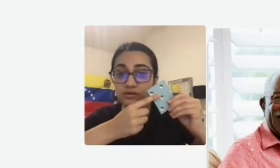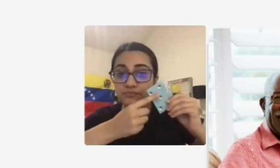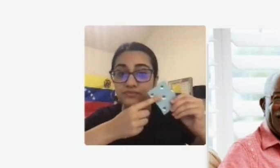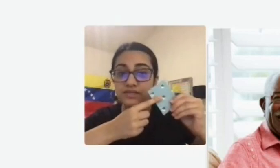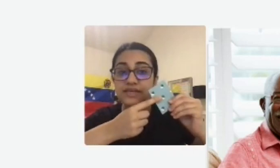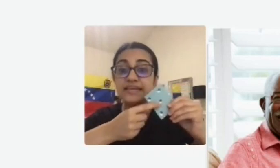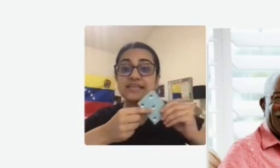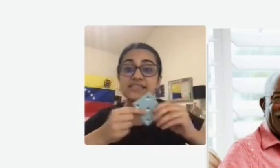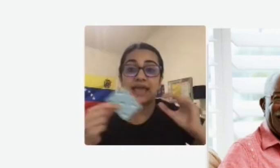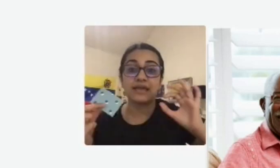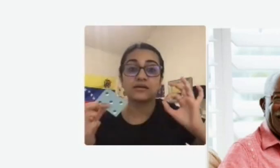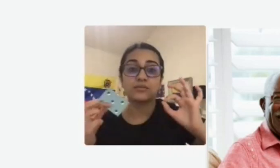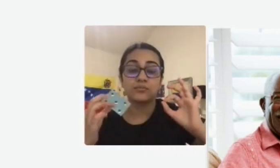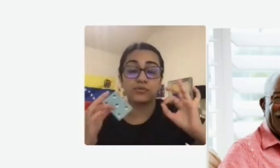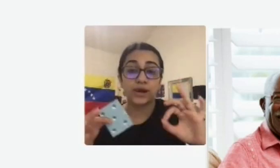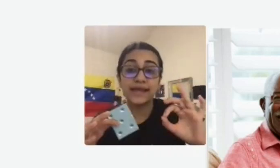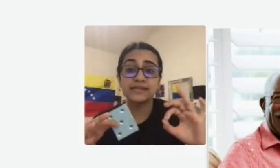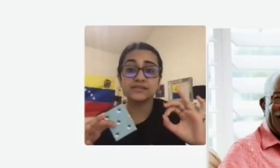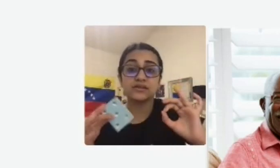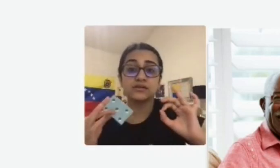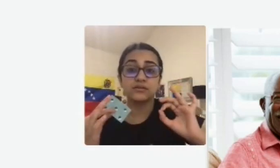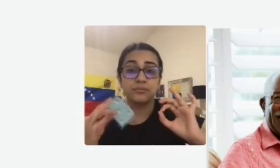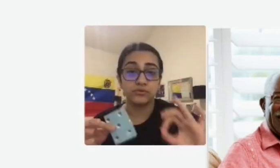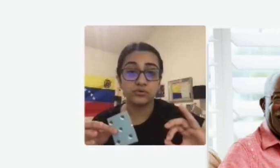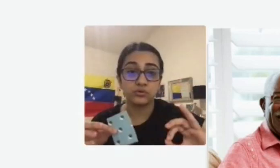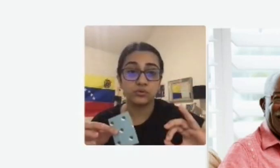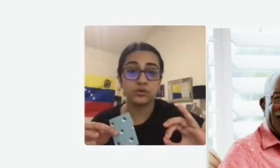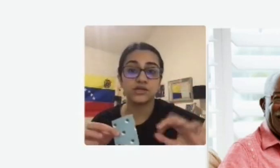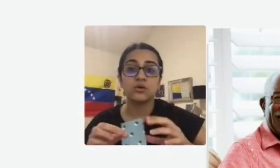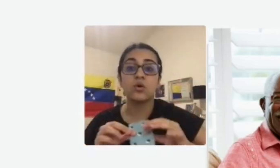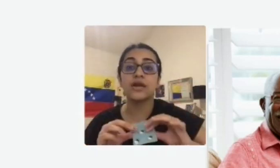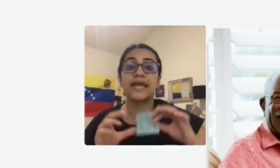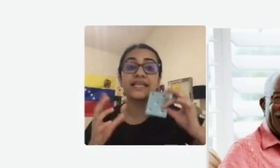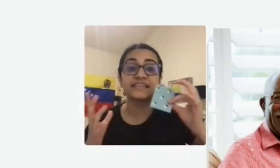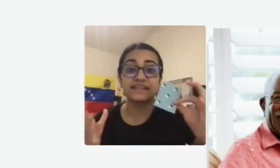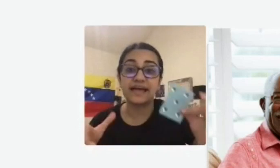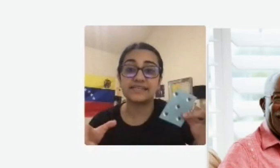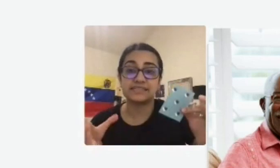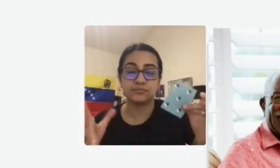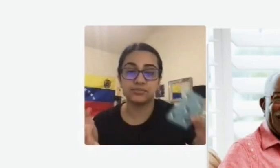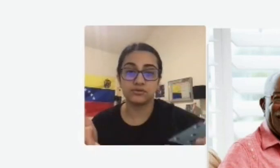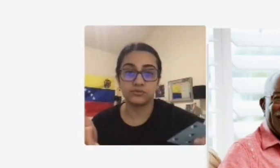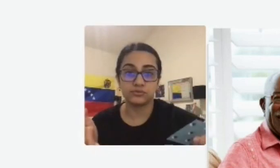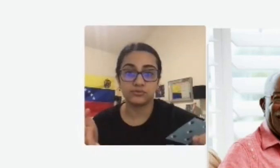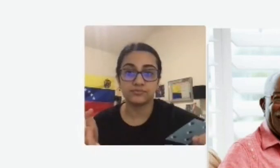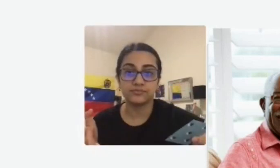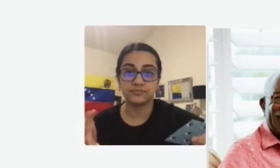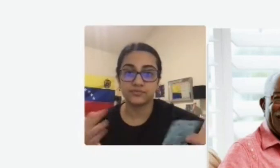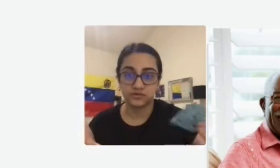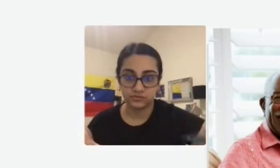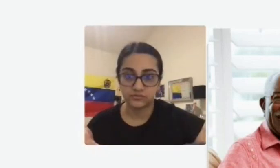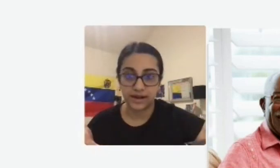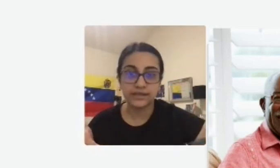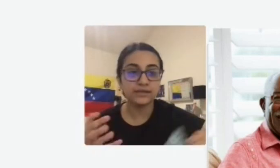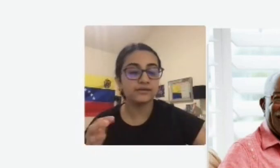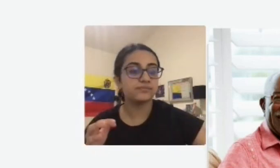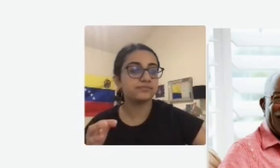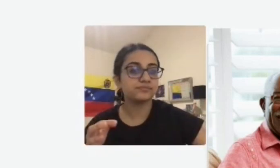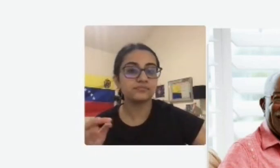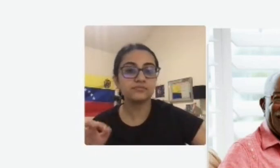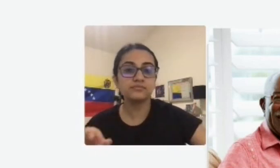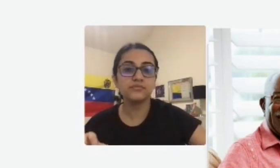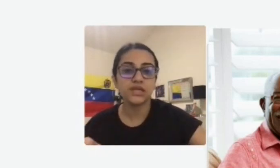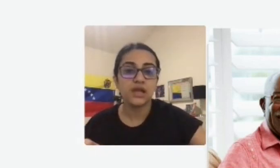blue. It is a bright blue or a light blue, right?